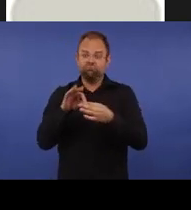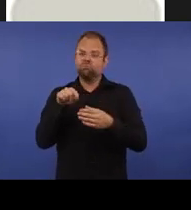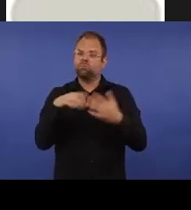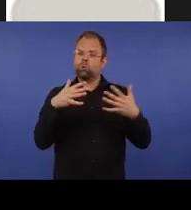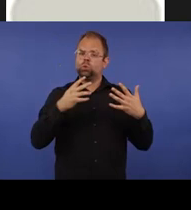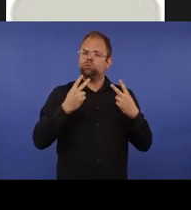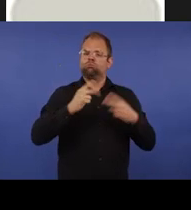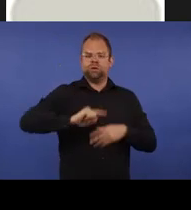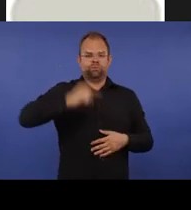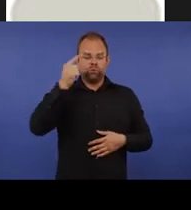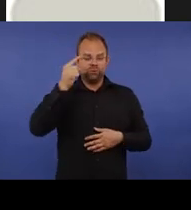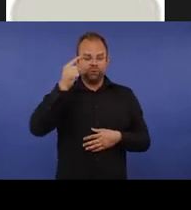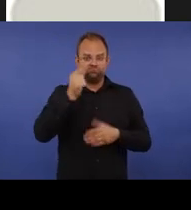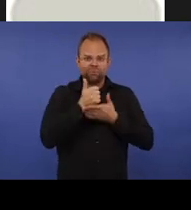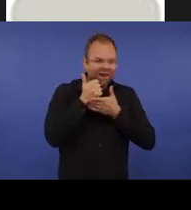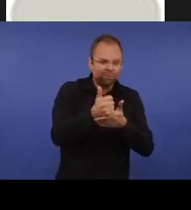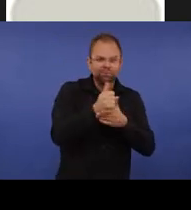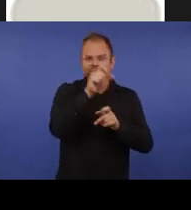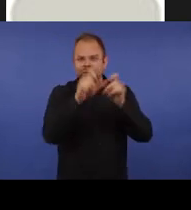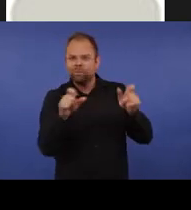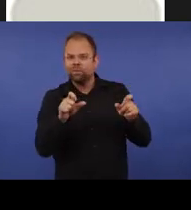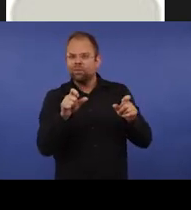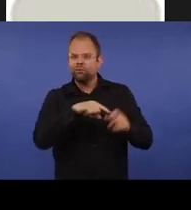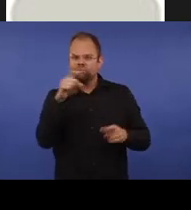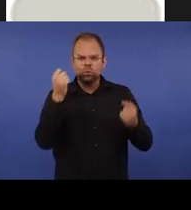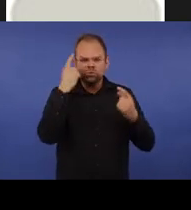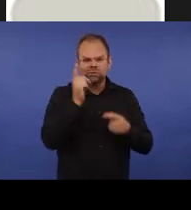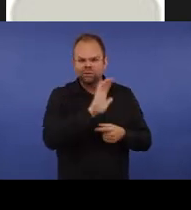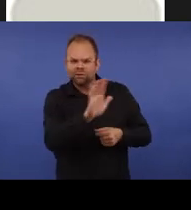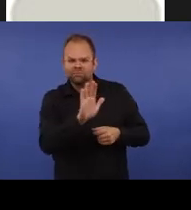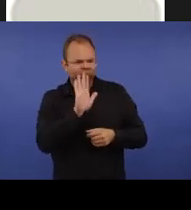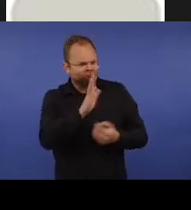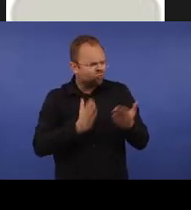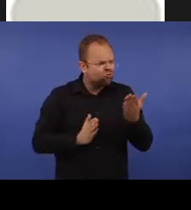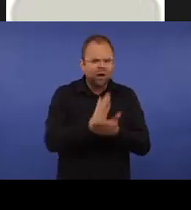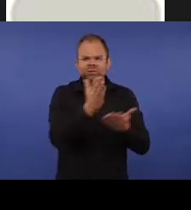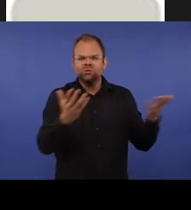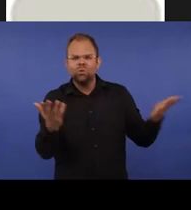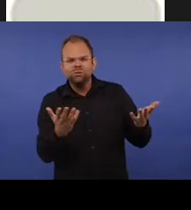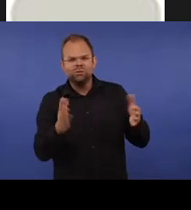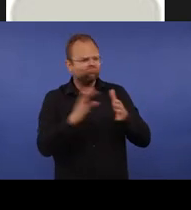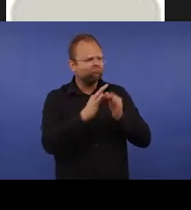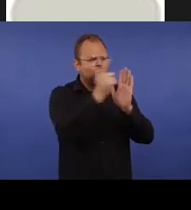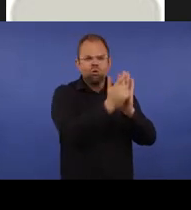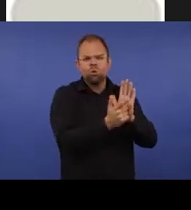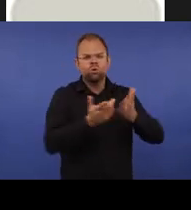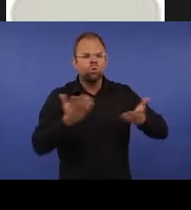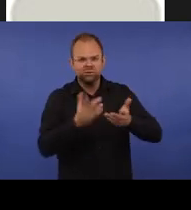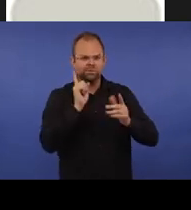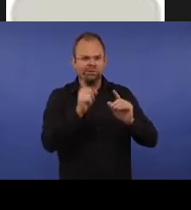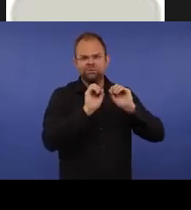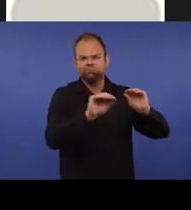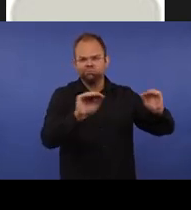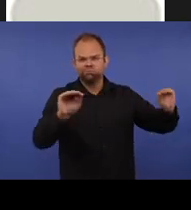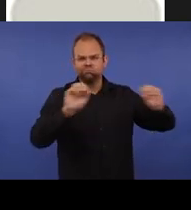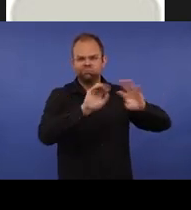can speak to when they need help. Because peer support, I think, especially in times of crisis,